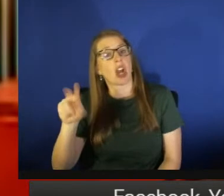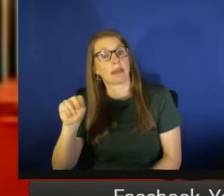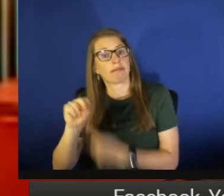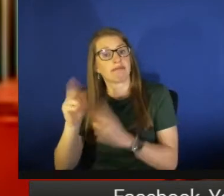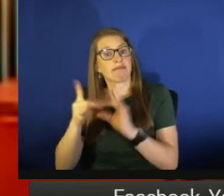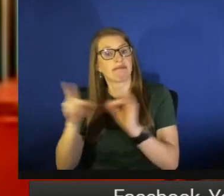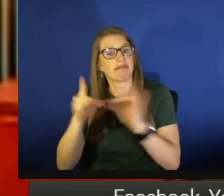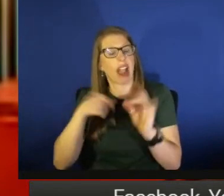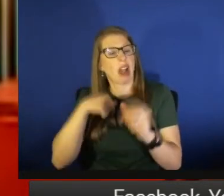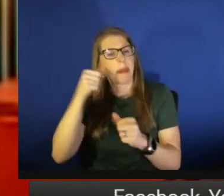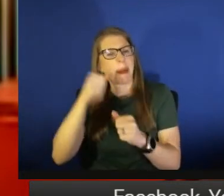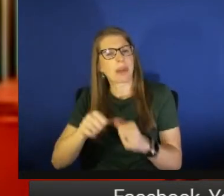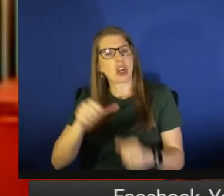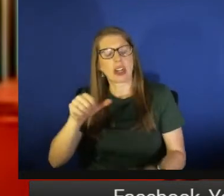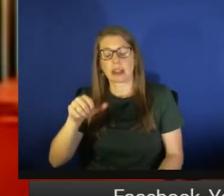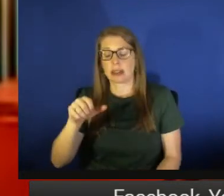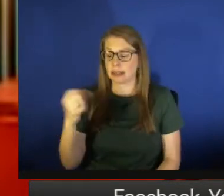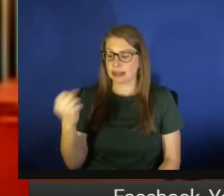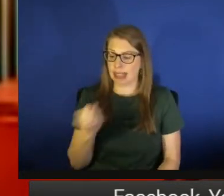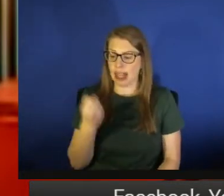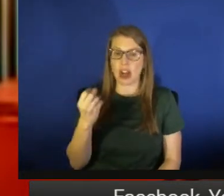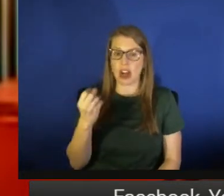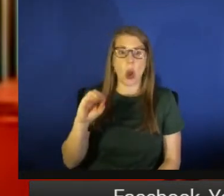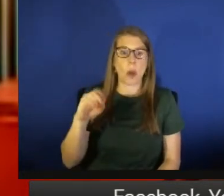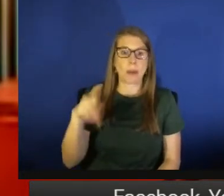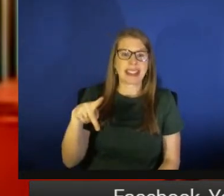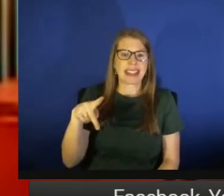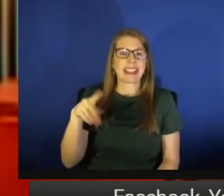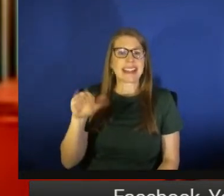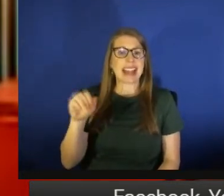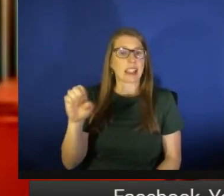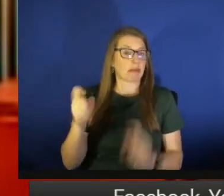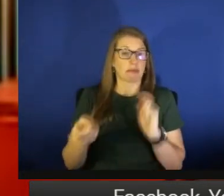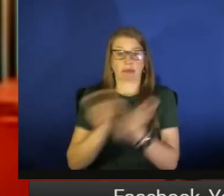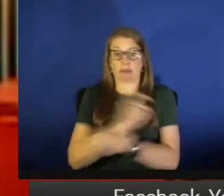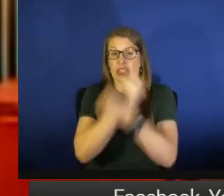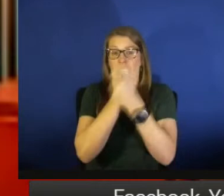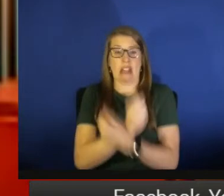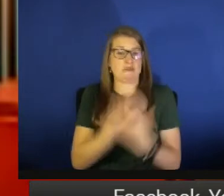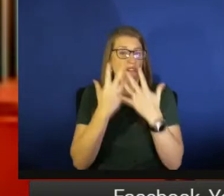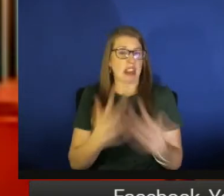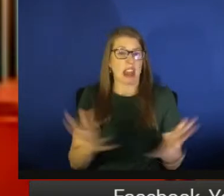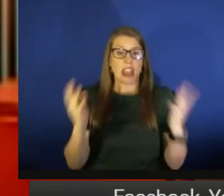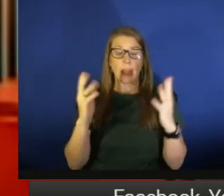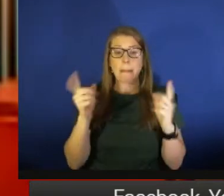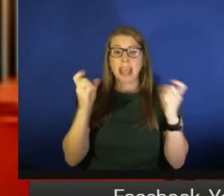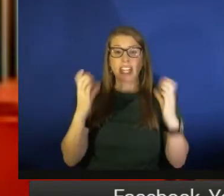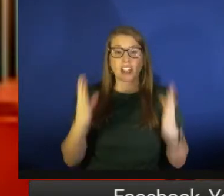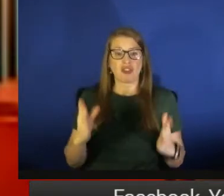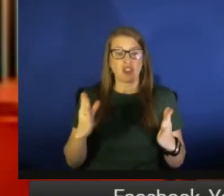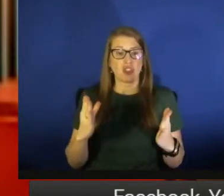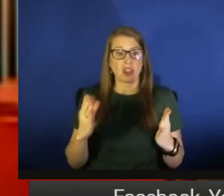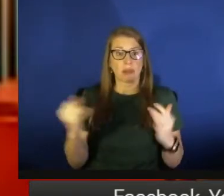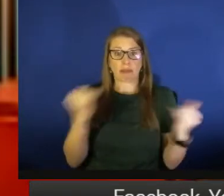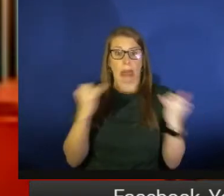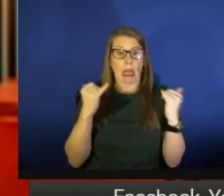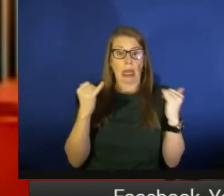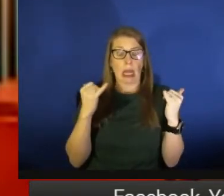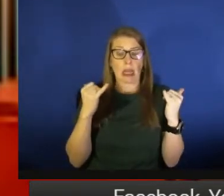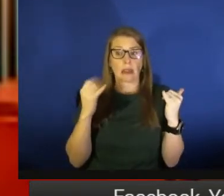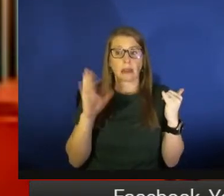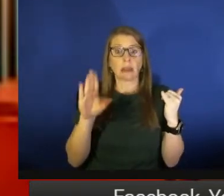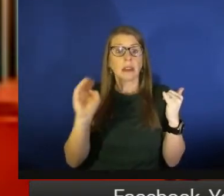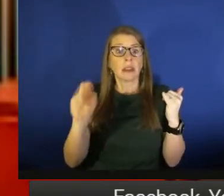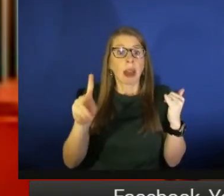the Saturday OP case that changed everything. I remember getting managers on the phone and saying,